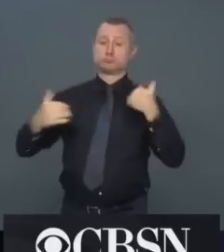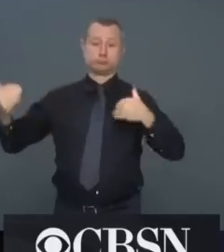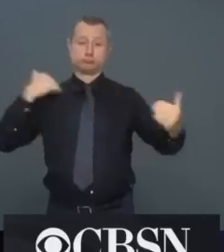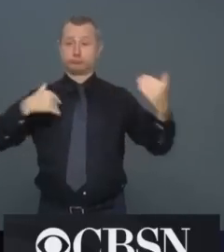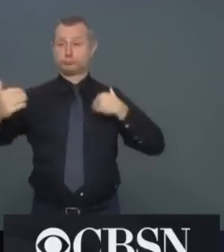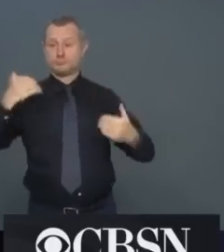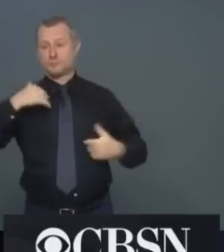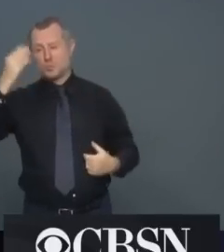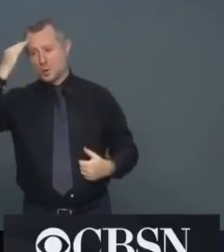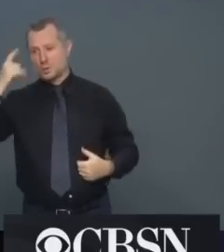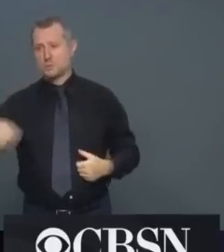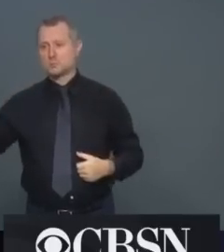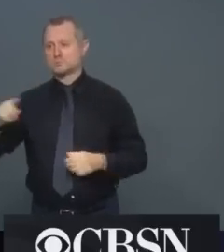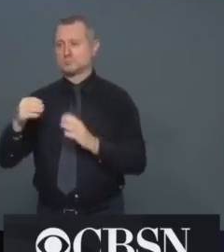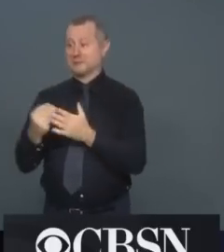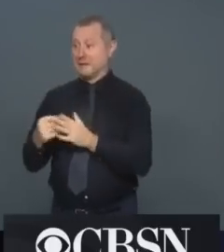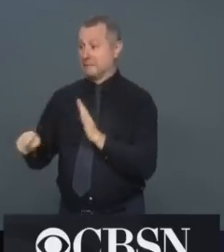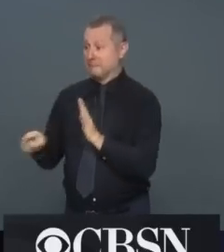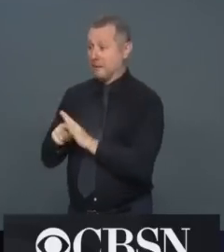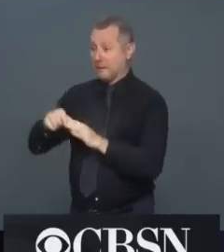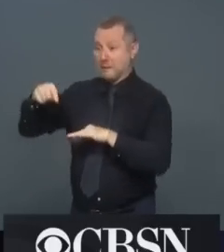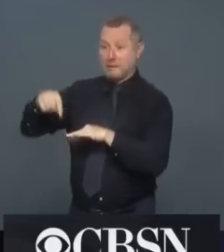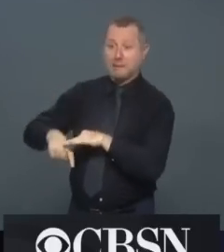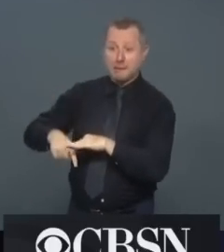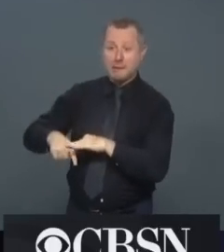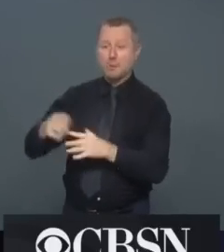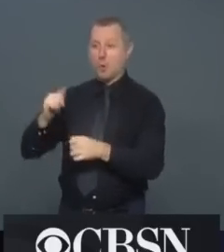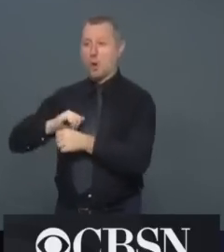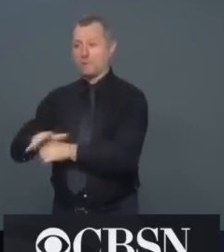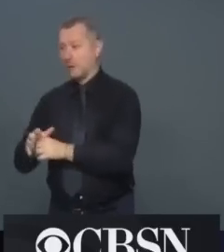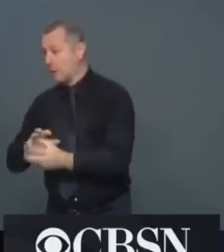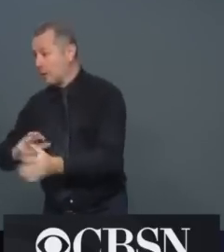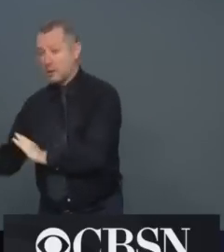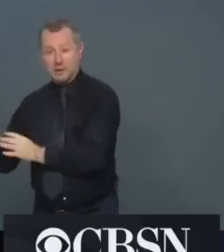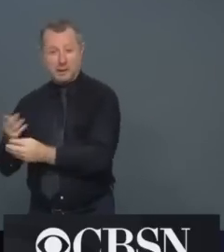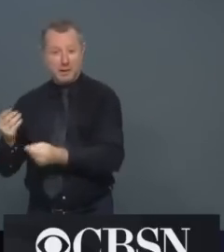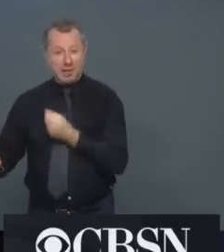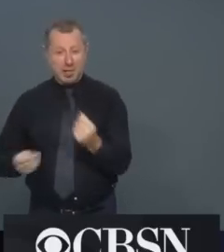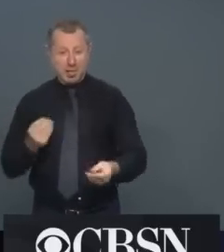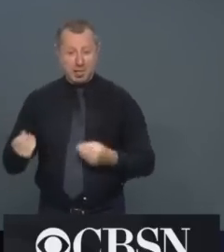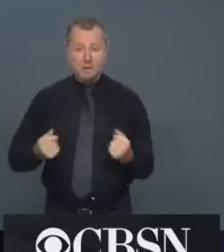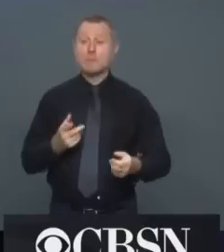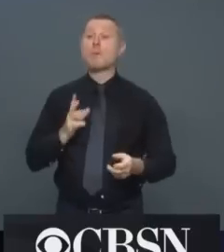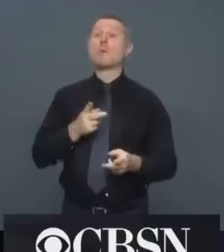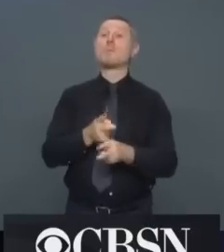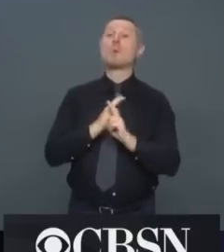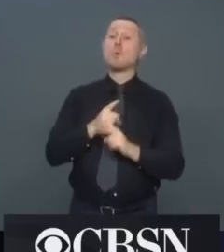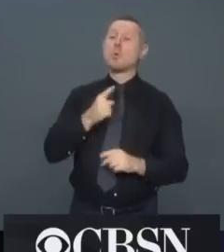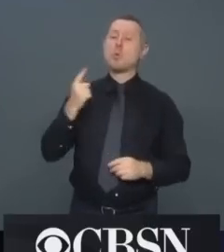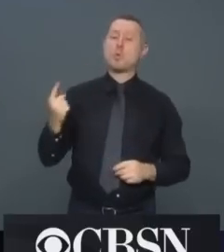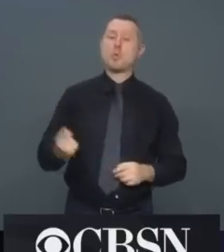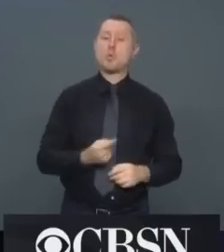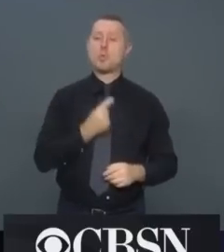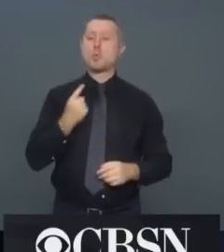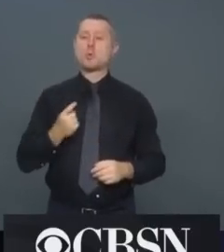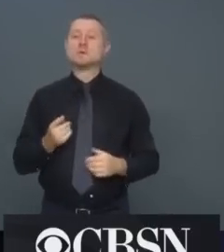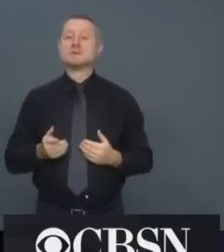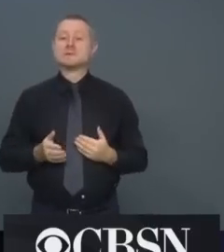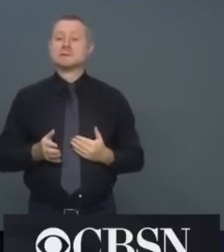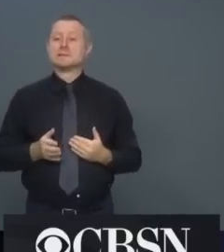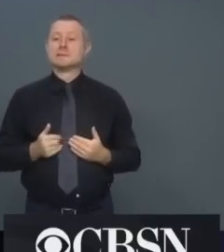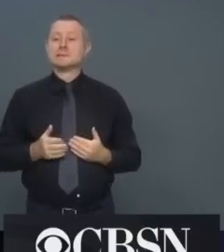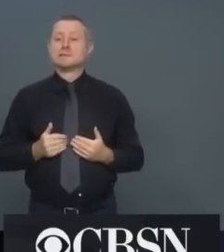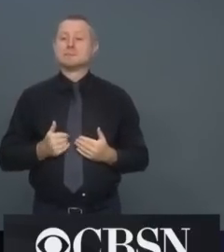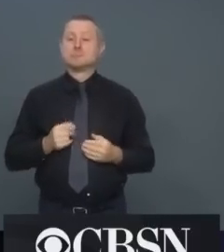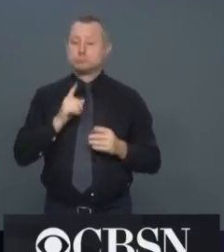shortfall because of COVID, and we want to borrow. Borrowing is always the easiest answer, by the way. It's also the